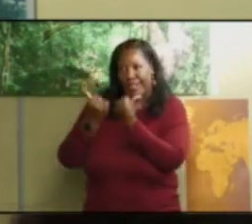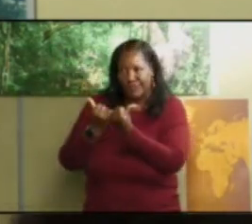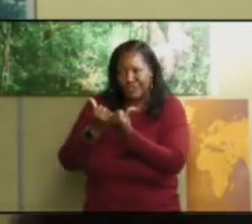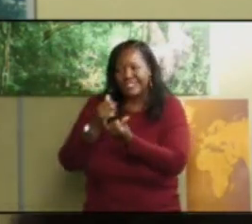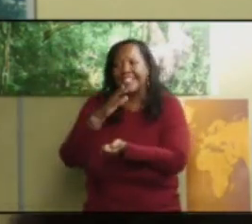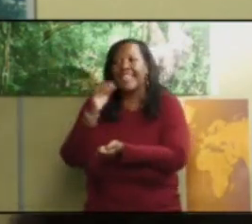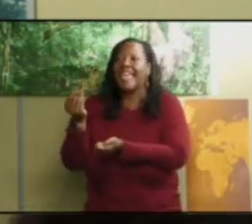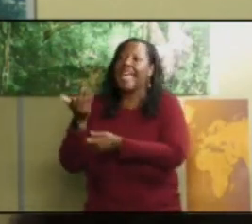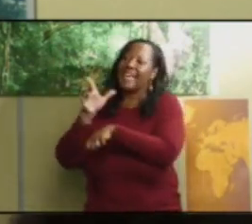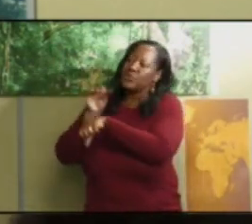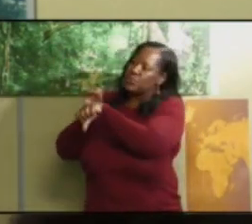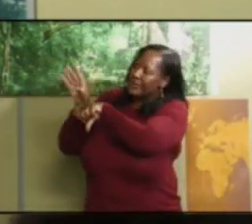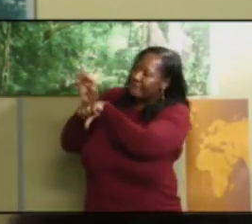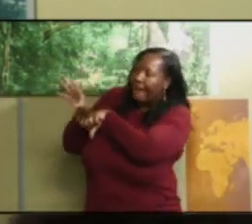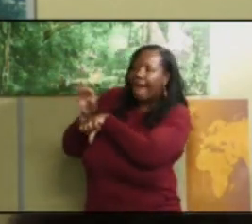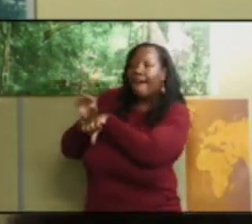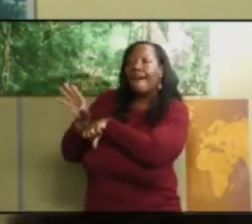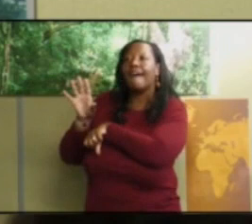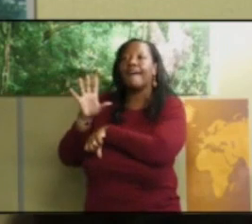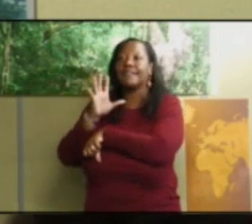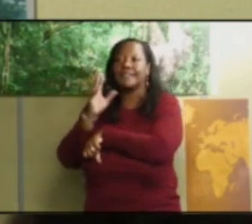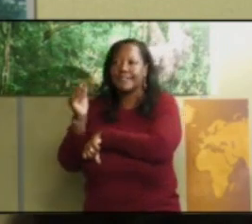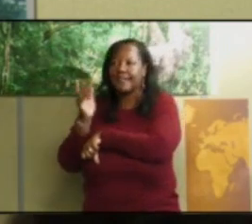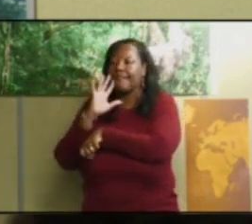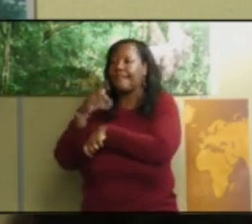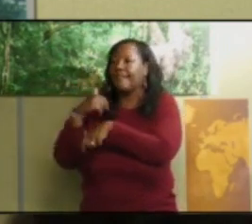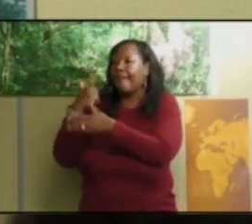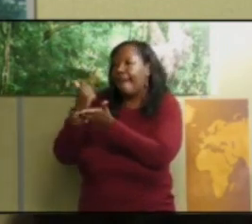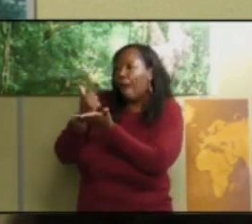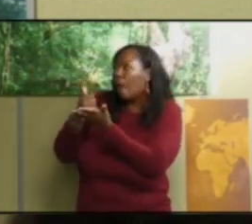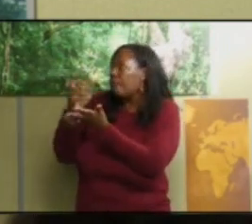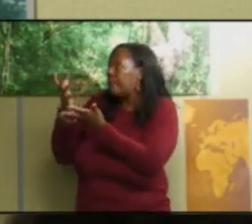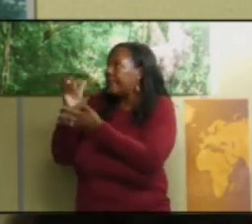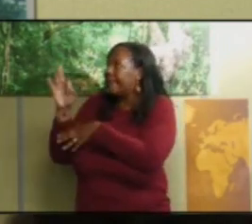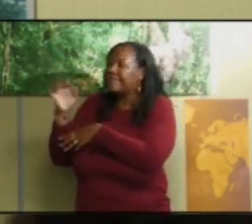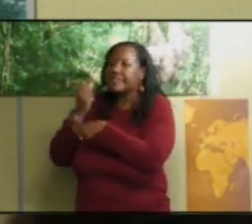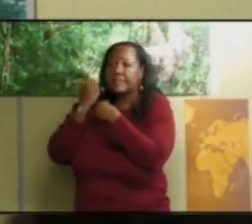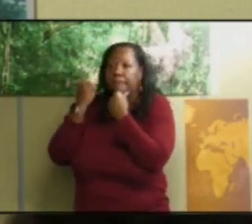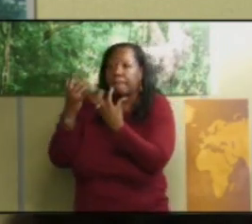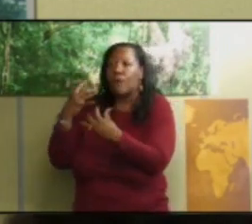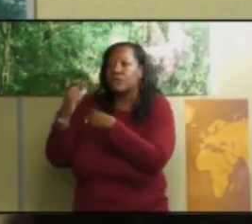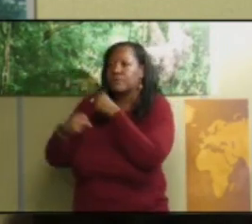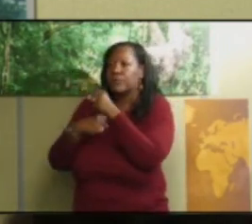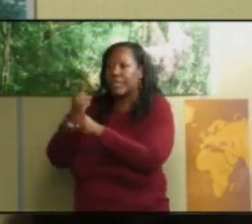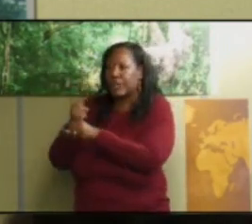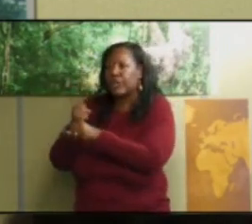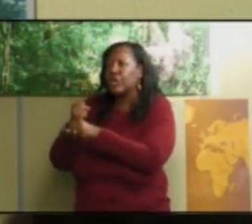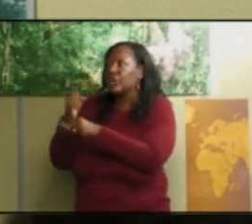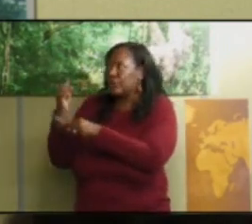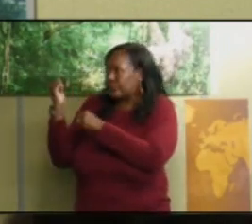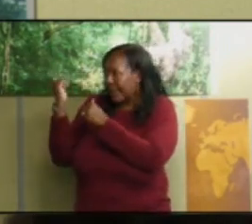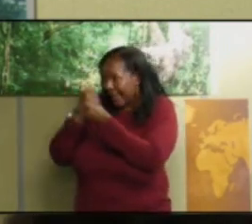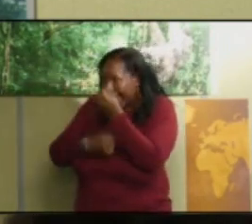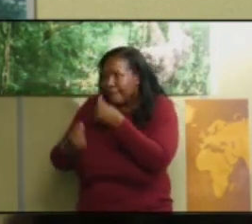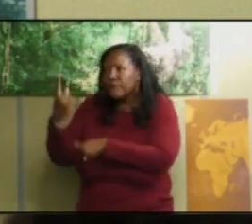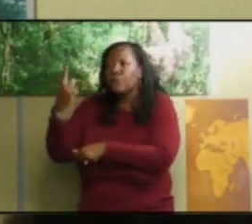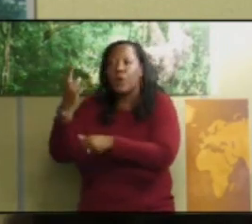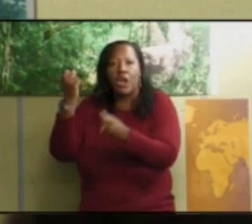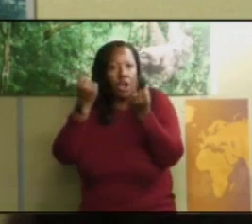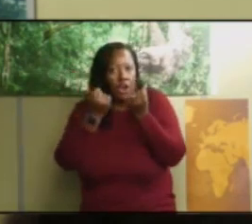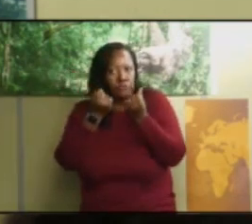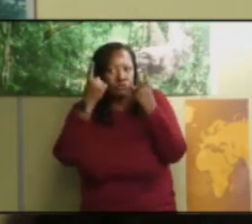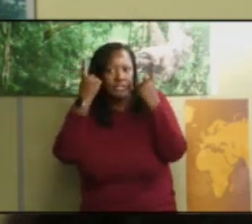of advise on, multiple year funding, so that everybody understands the